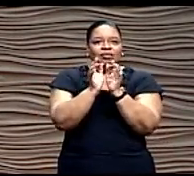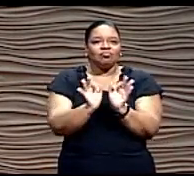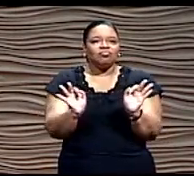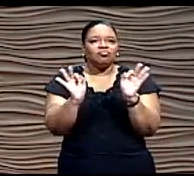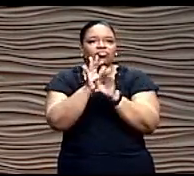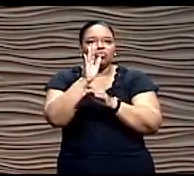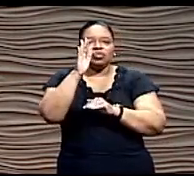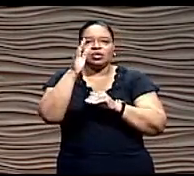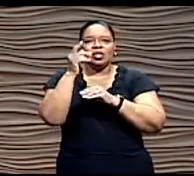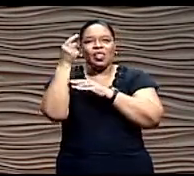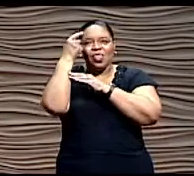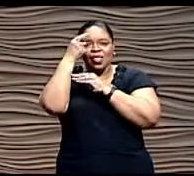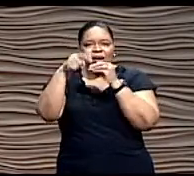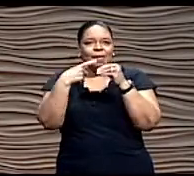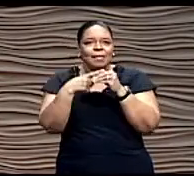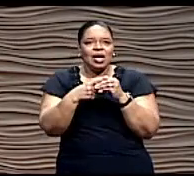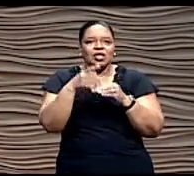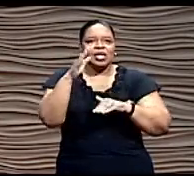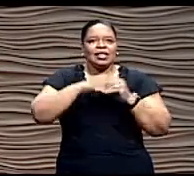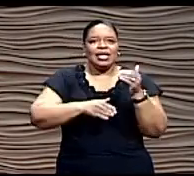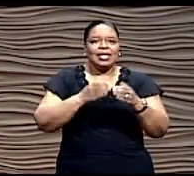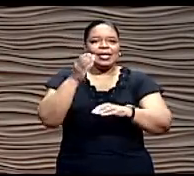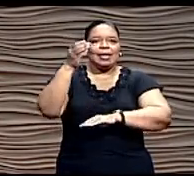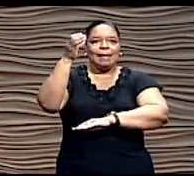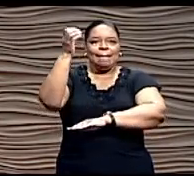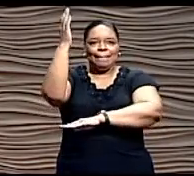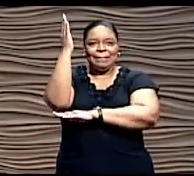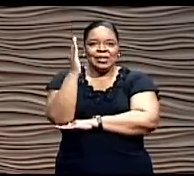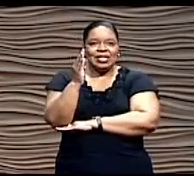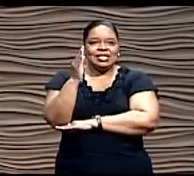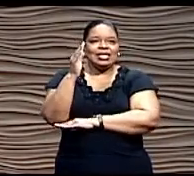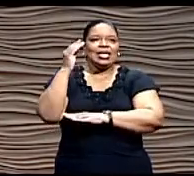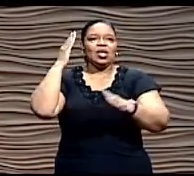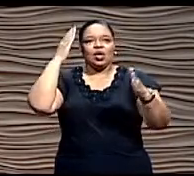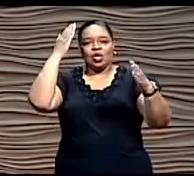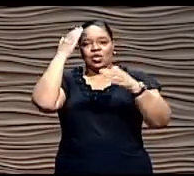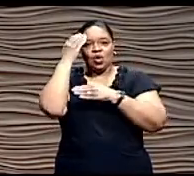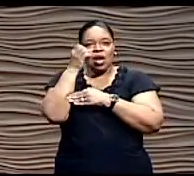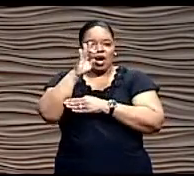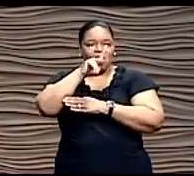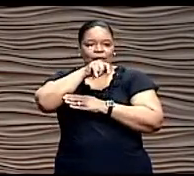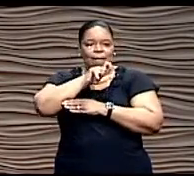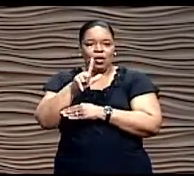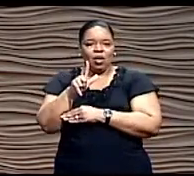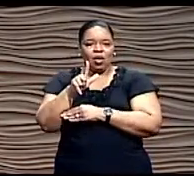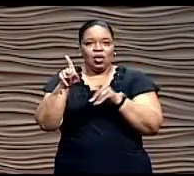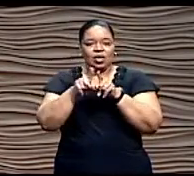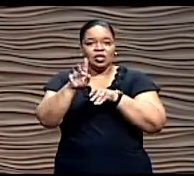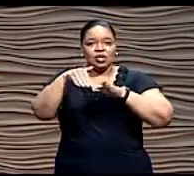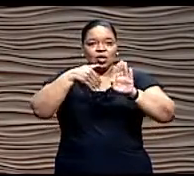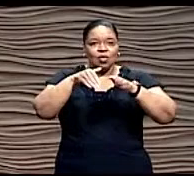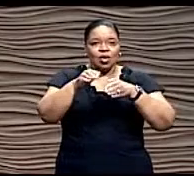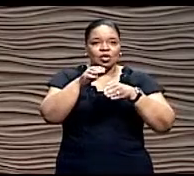the midday revelation of Paul as he walks down toward the Damascus.